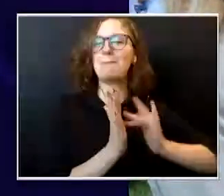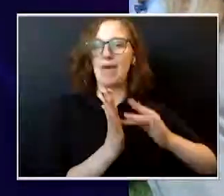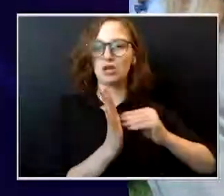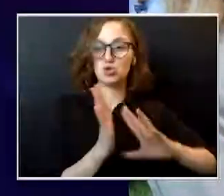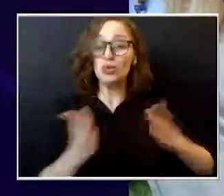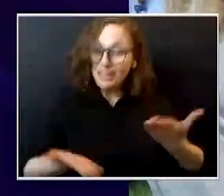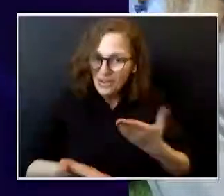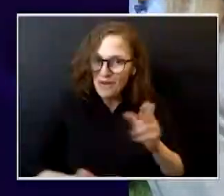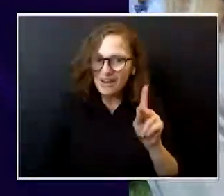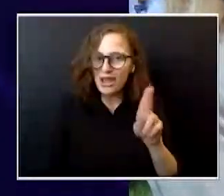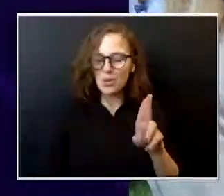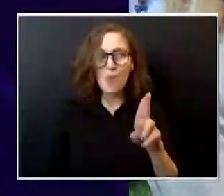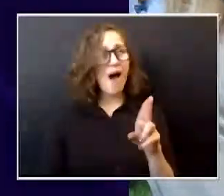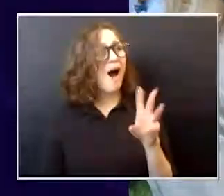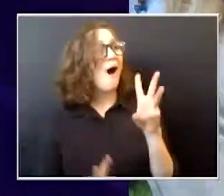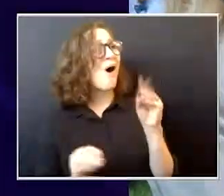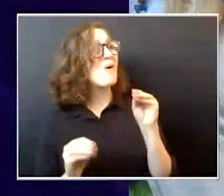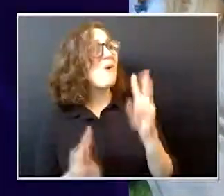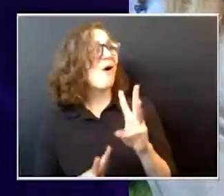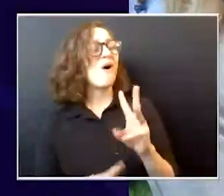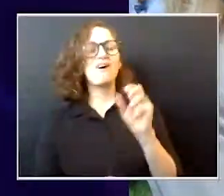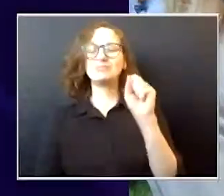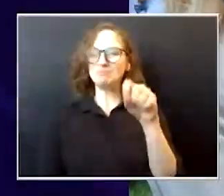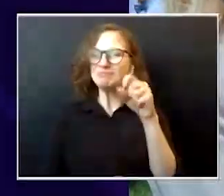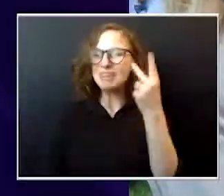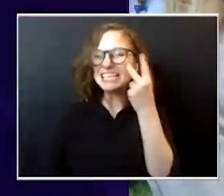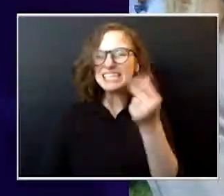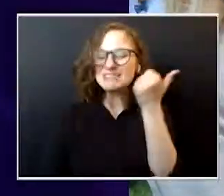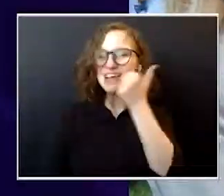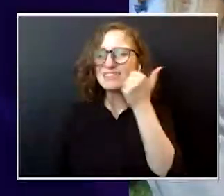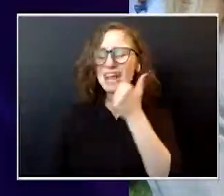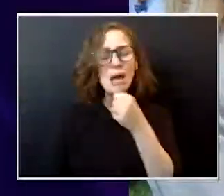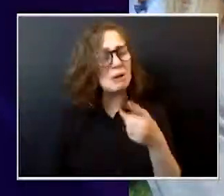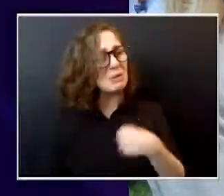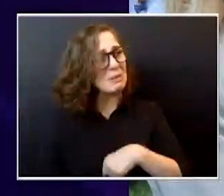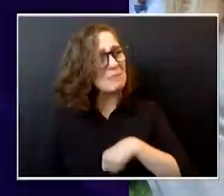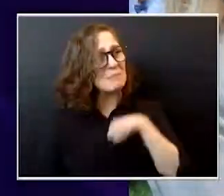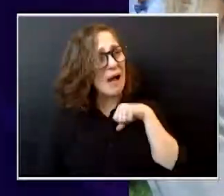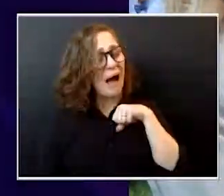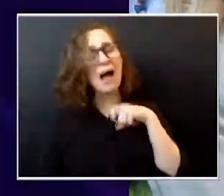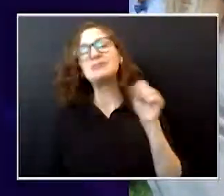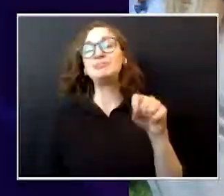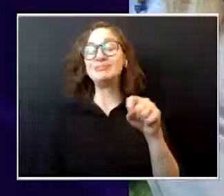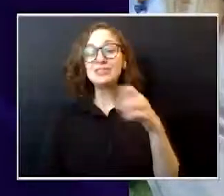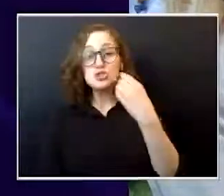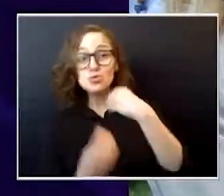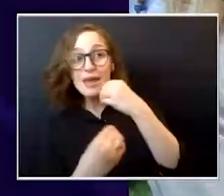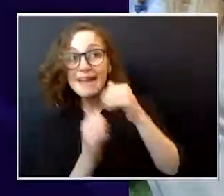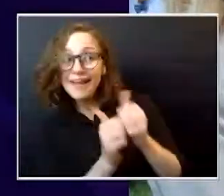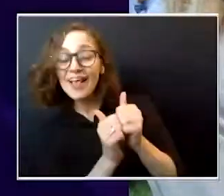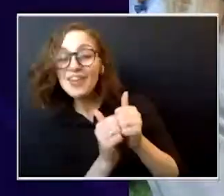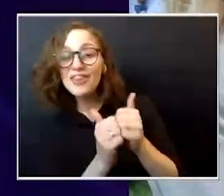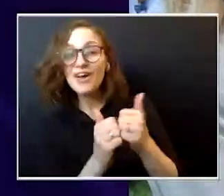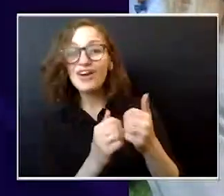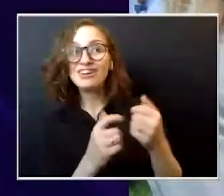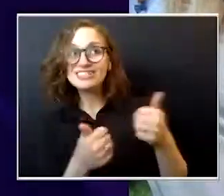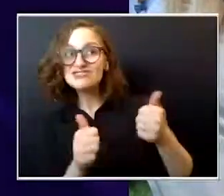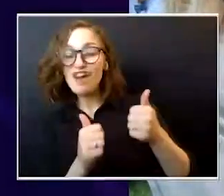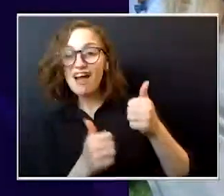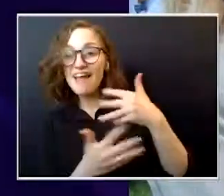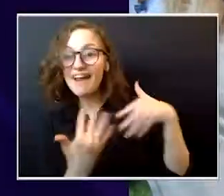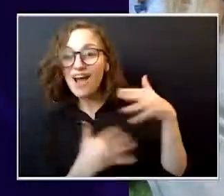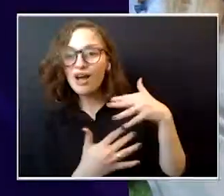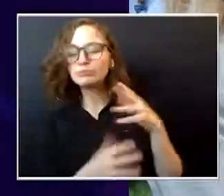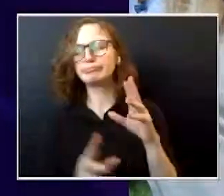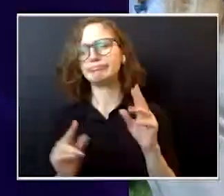me to see him every day, and you must be so proud. Yes. Do you guys eat lunch together? Does he come up and hang out with you? He doesn't really hang out with me yet,